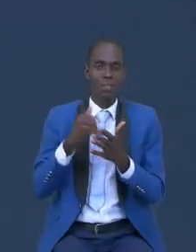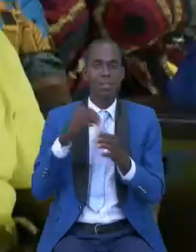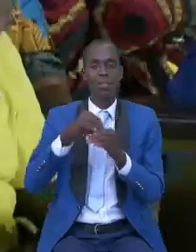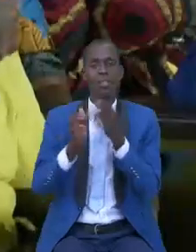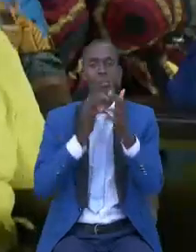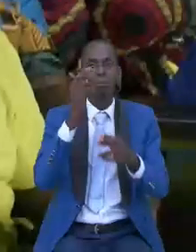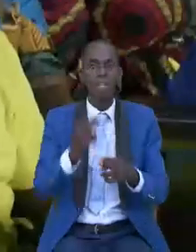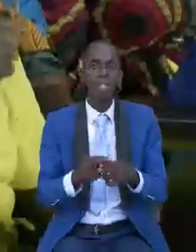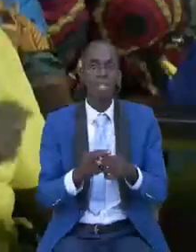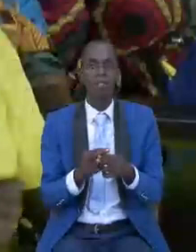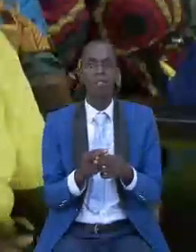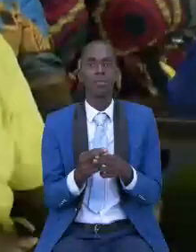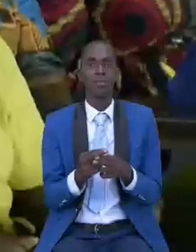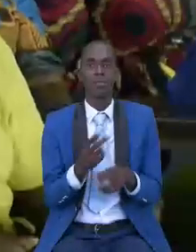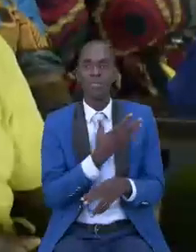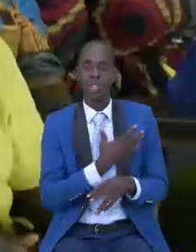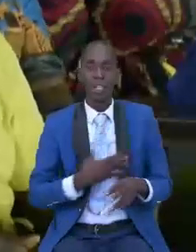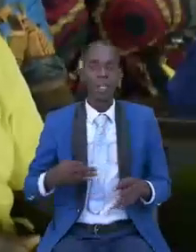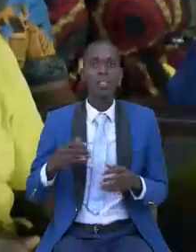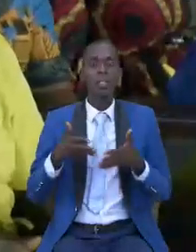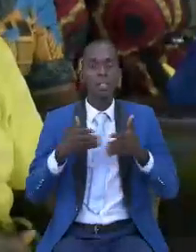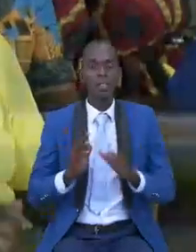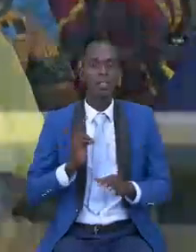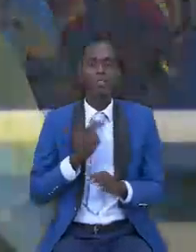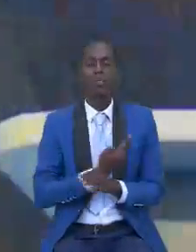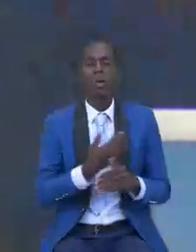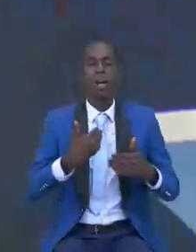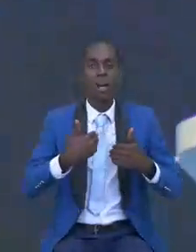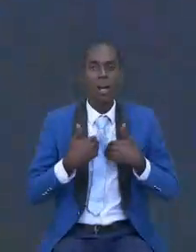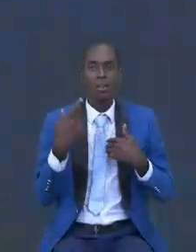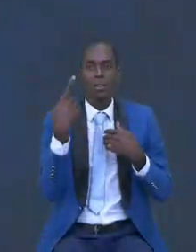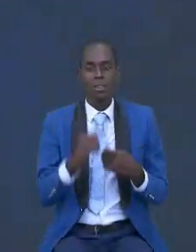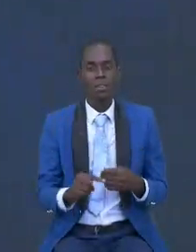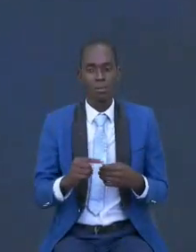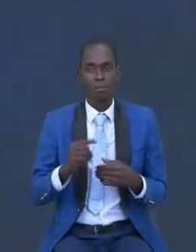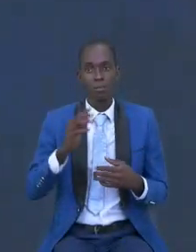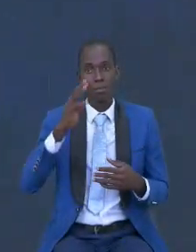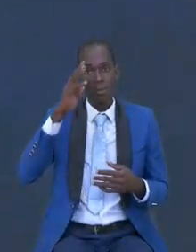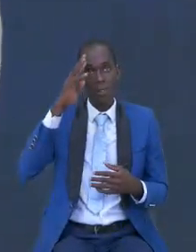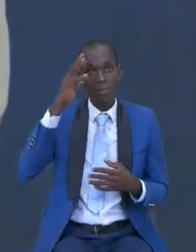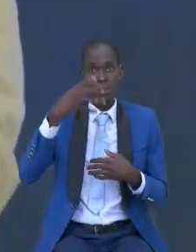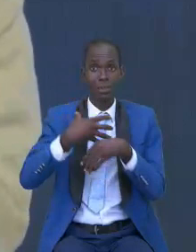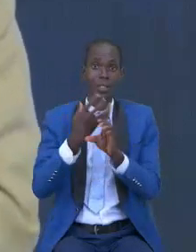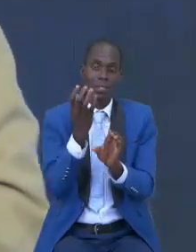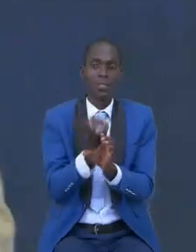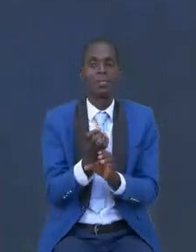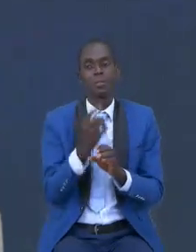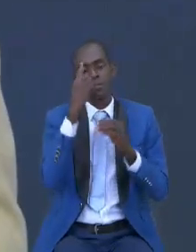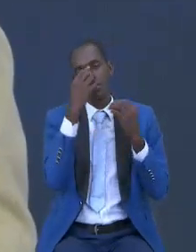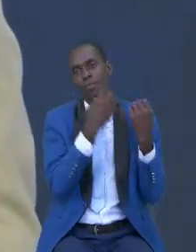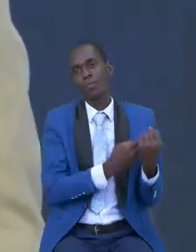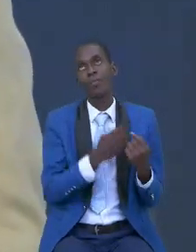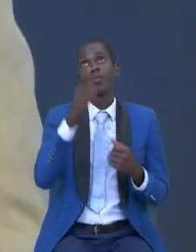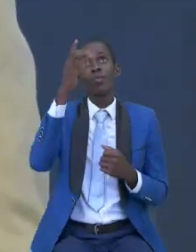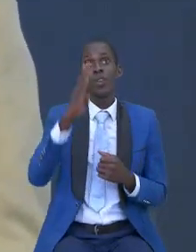Jesus' name. And then let us have the creative faith. The creative faith, God says,